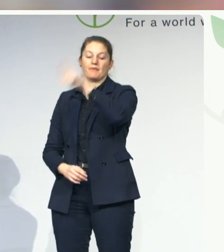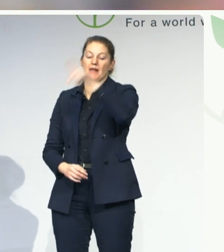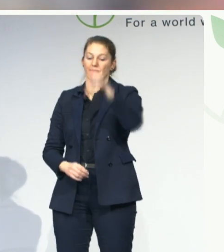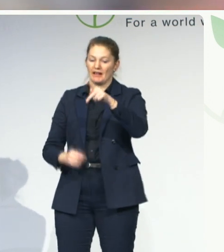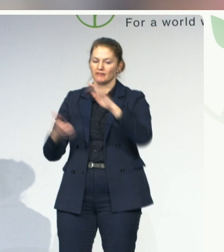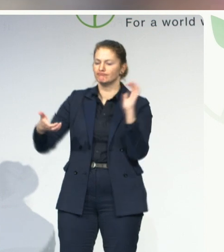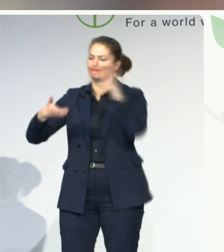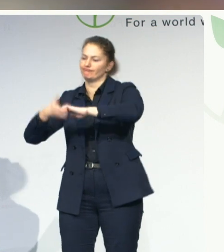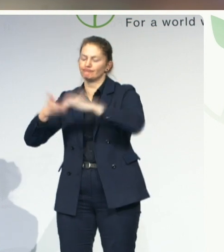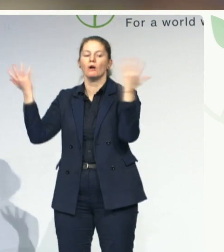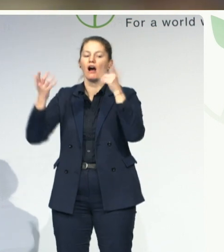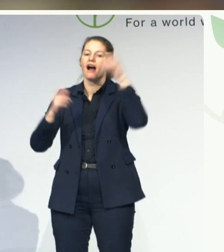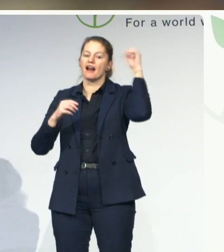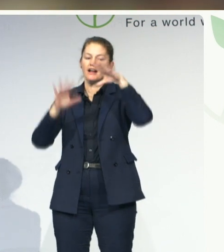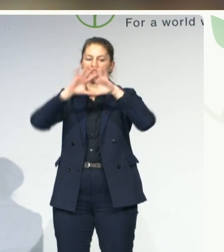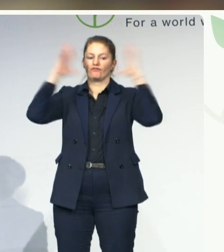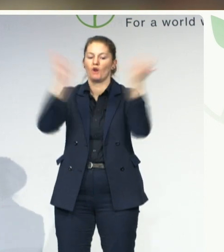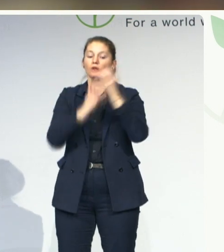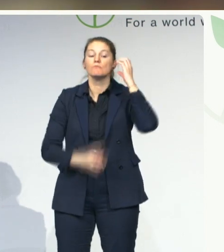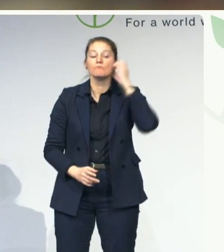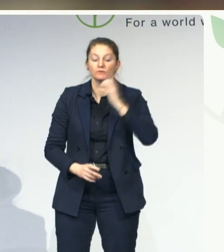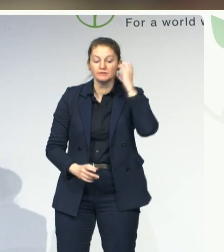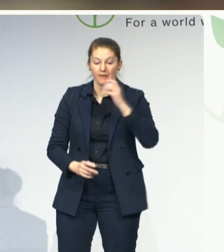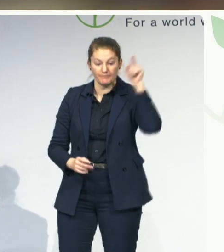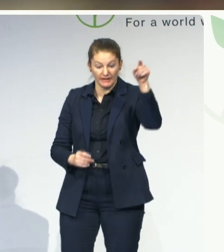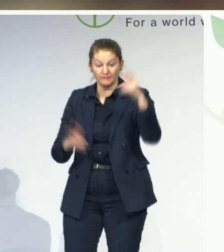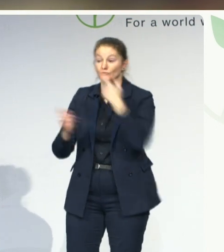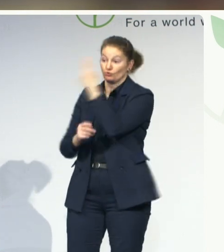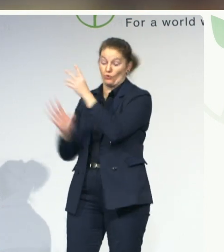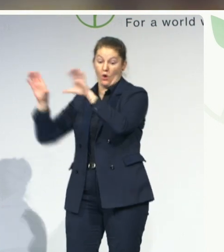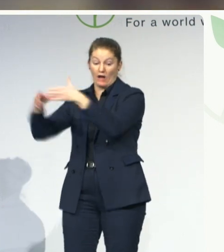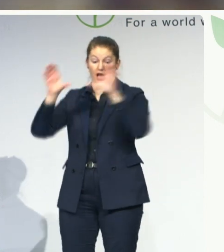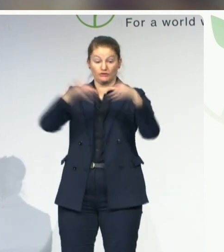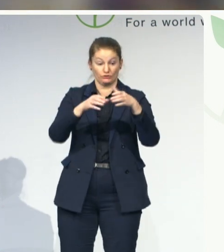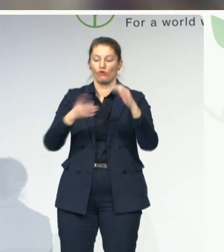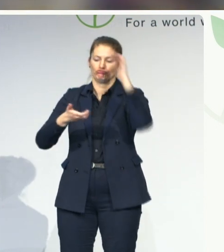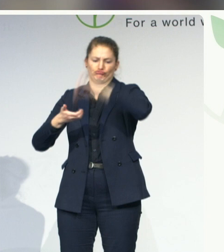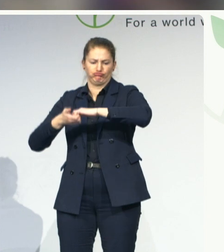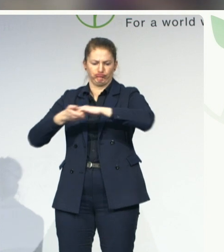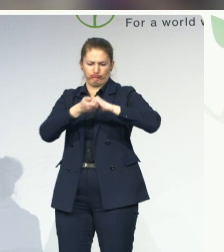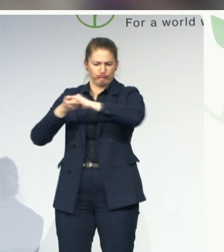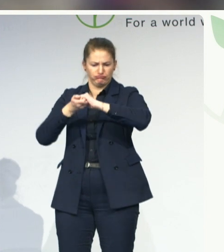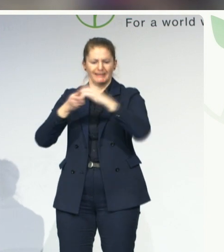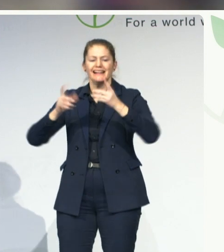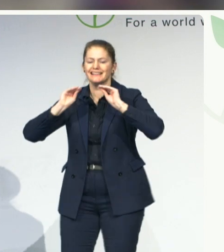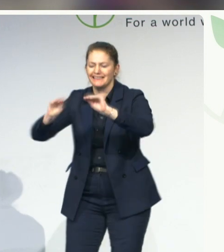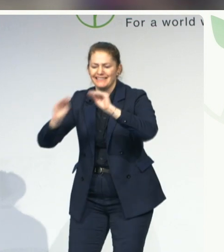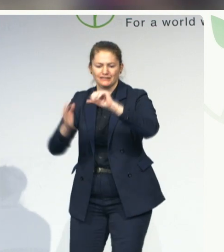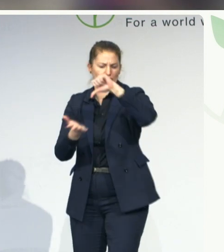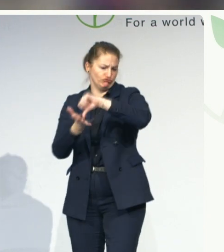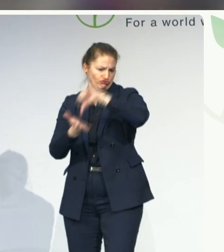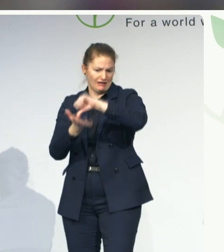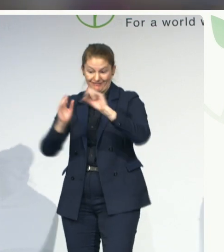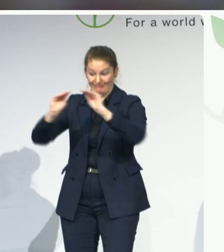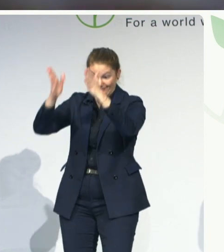Congratulations to Sama Nepal for their Inclusive Education Initiative. This NGO provides inclusive education for out-of-school children.